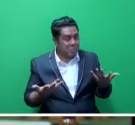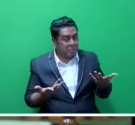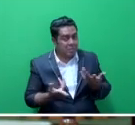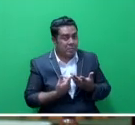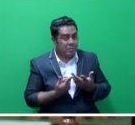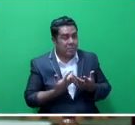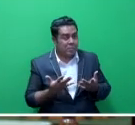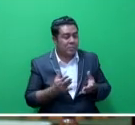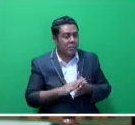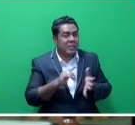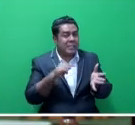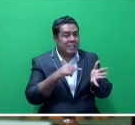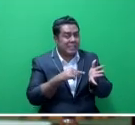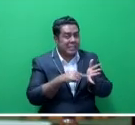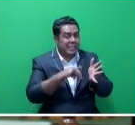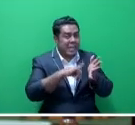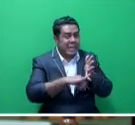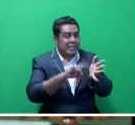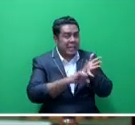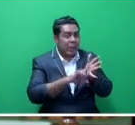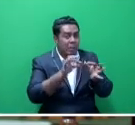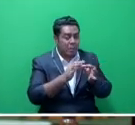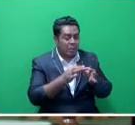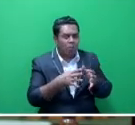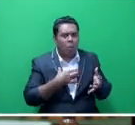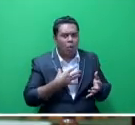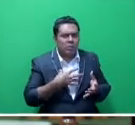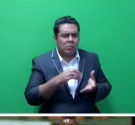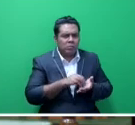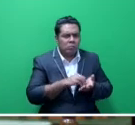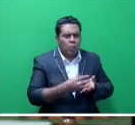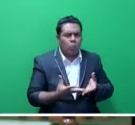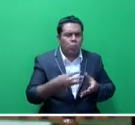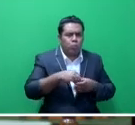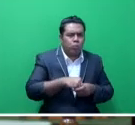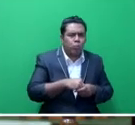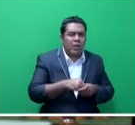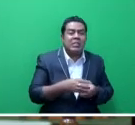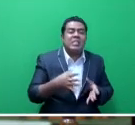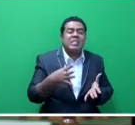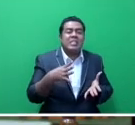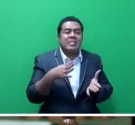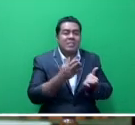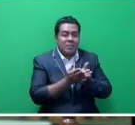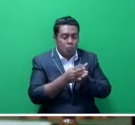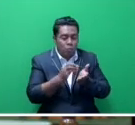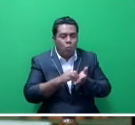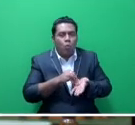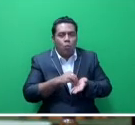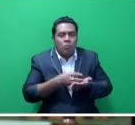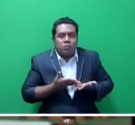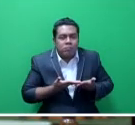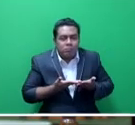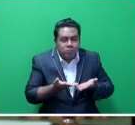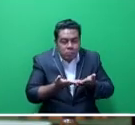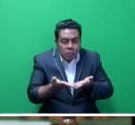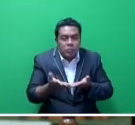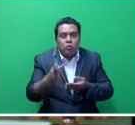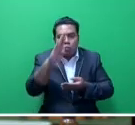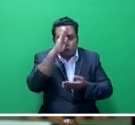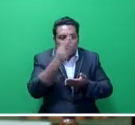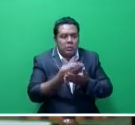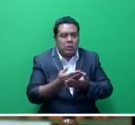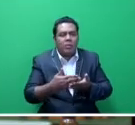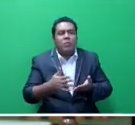TSLB into a more service-oriented institution that is committed to service its students. And the new Tertiary Education and Loan